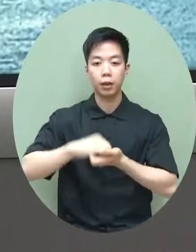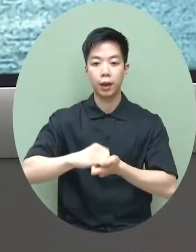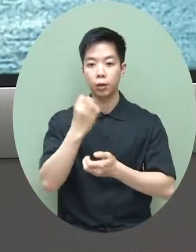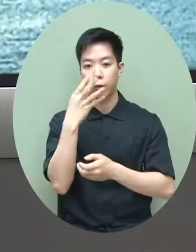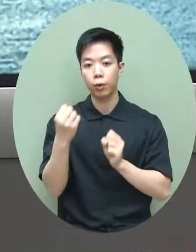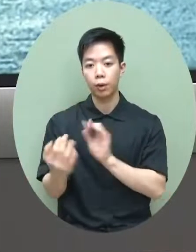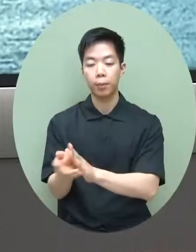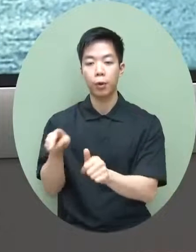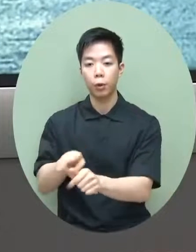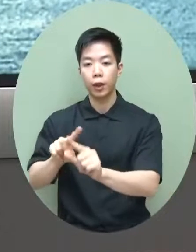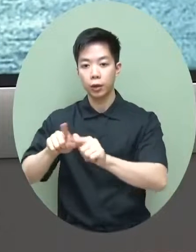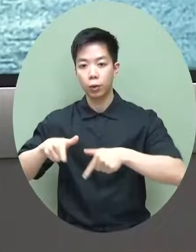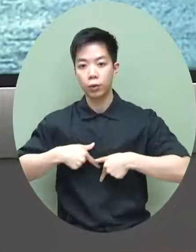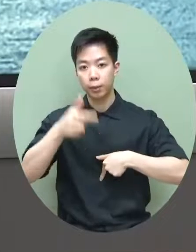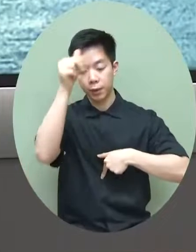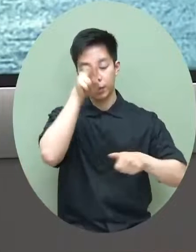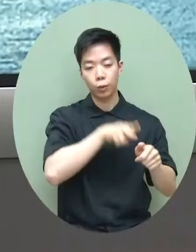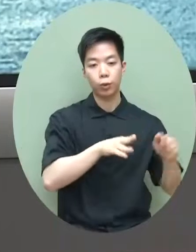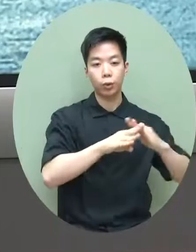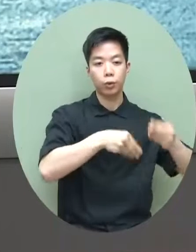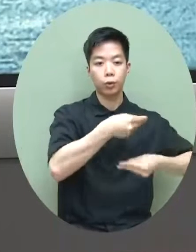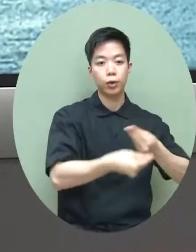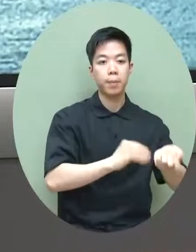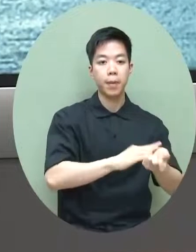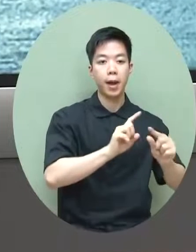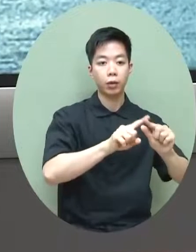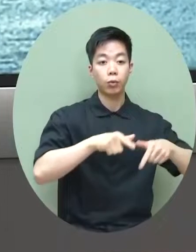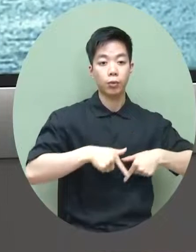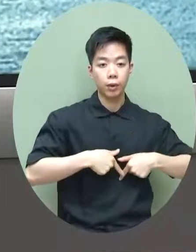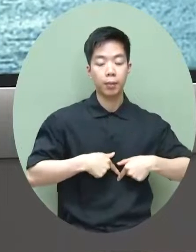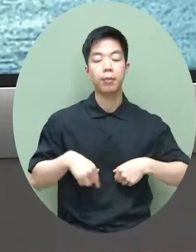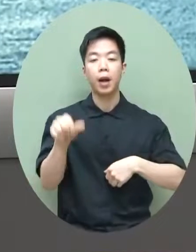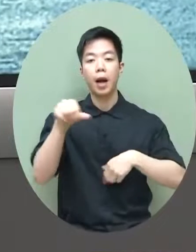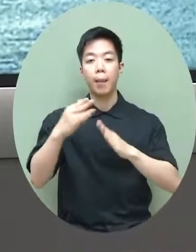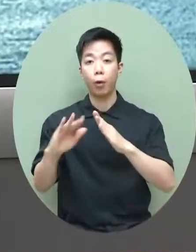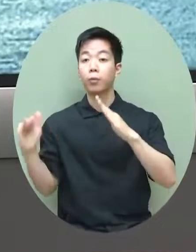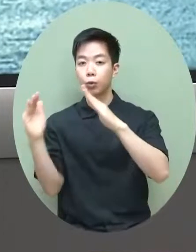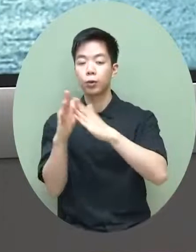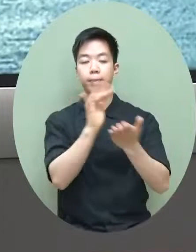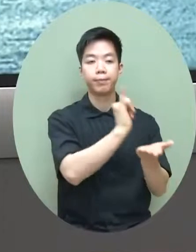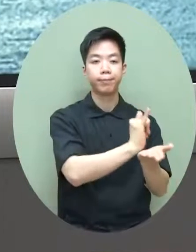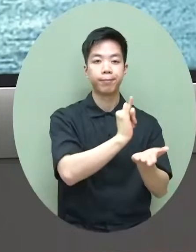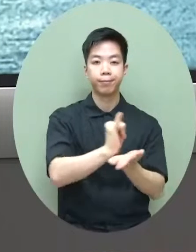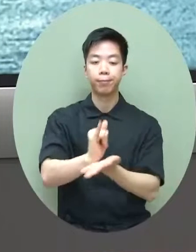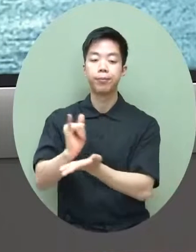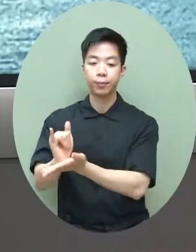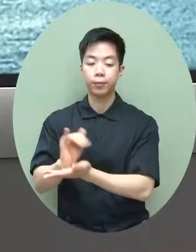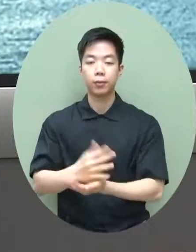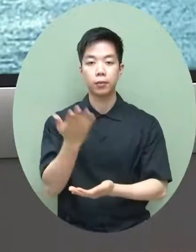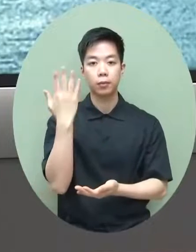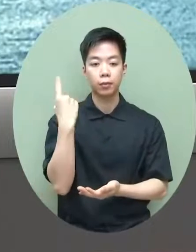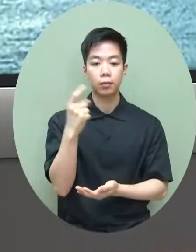Kong Infection Center, the HA's Infectious Disease Center, and also the AWE treatment